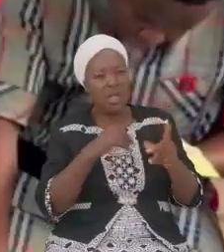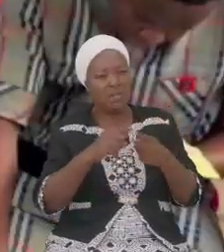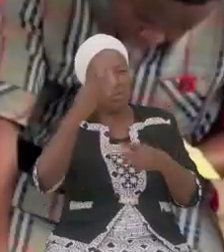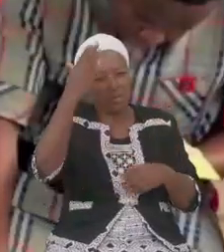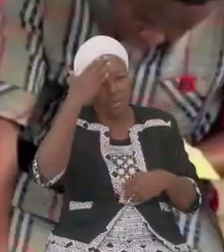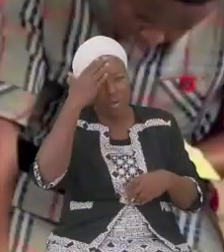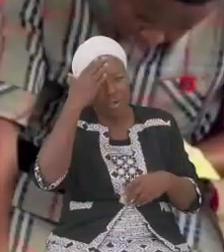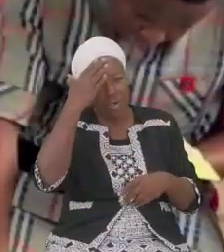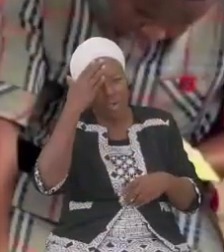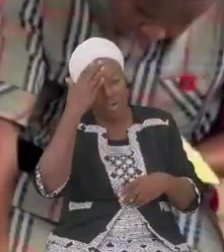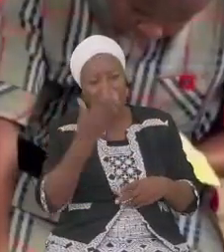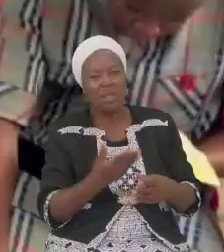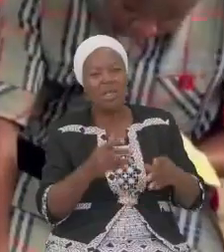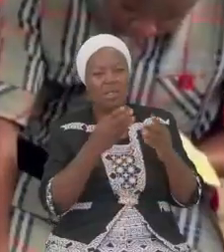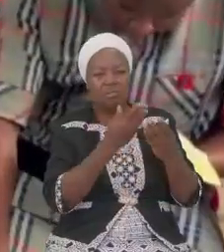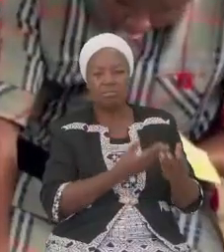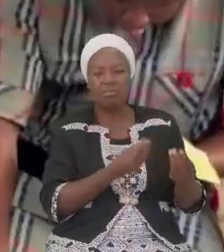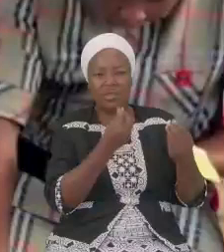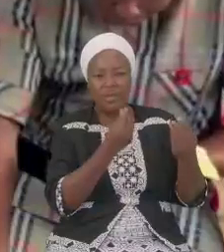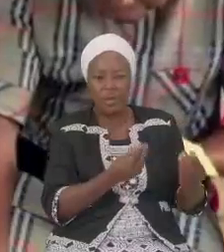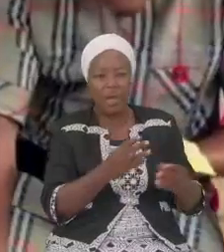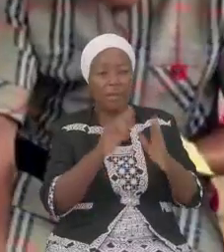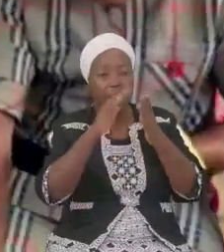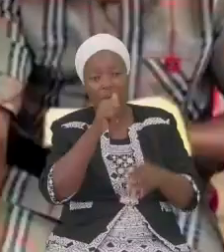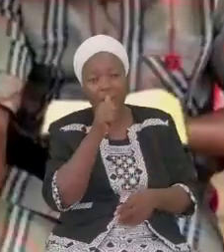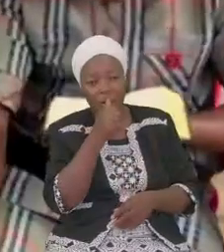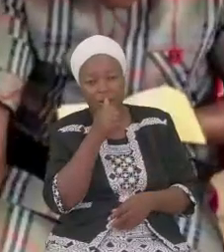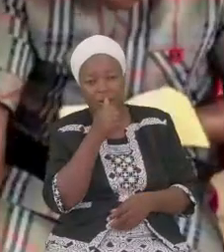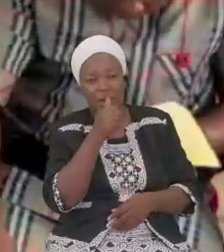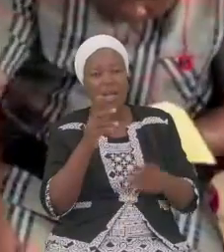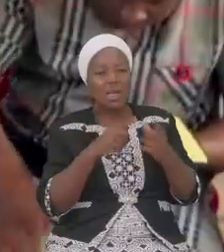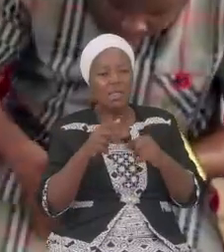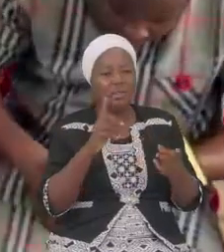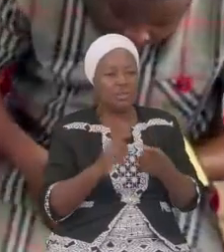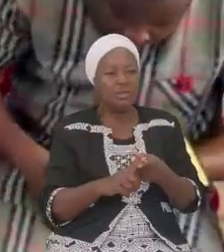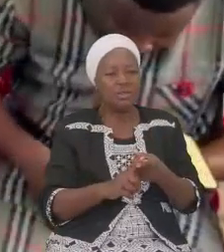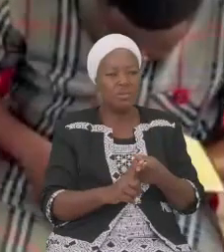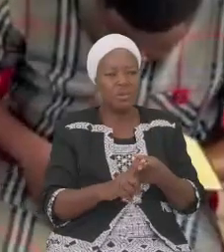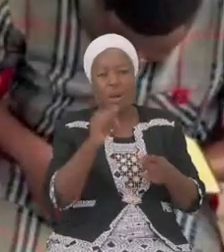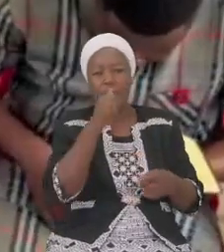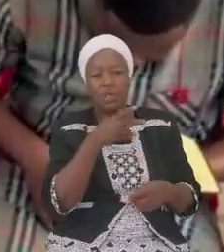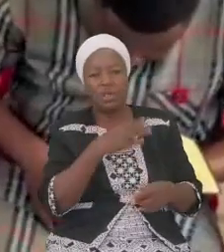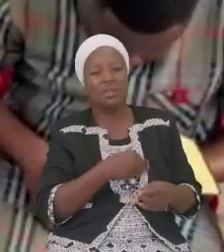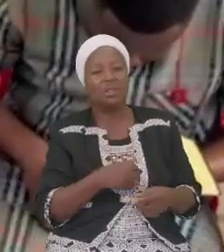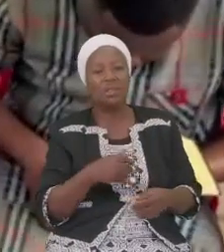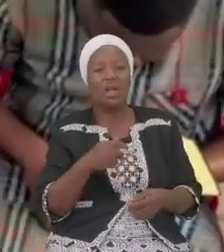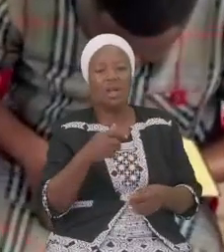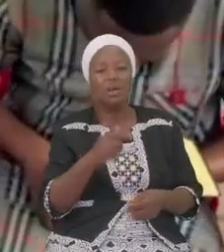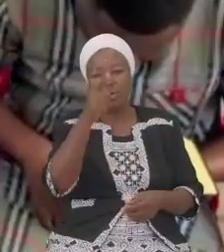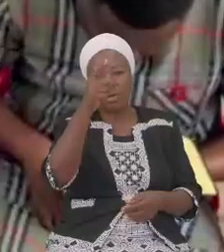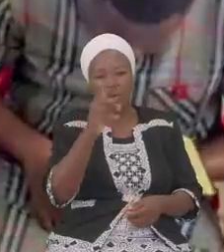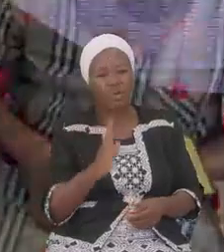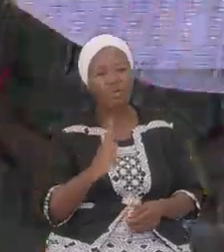knowledge, temperance, and to temperance, patience, and to patience, godliness. This is the portion he wants